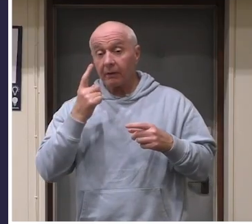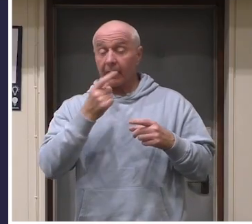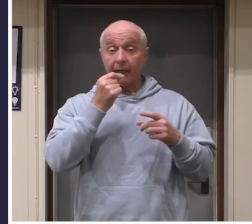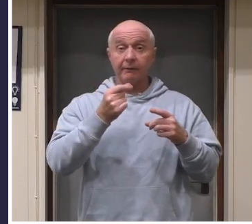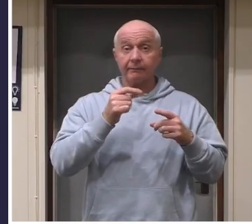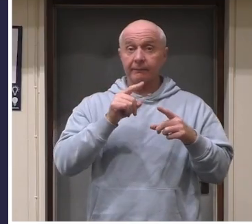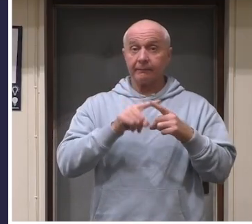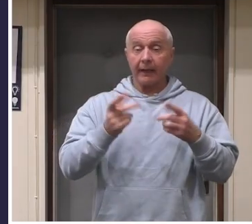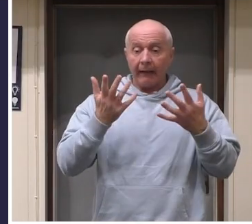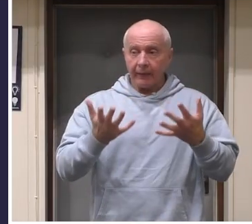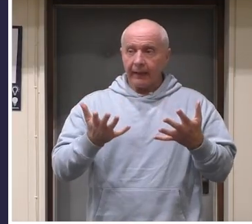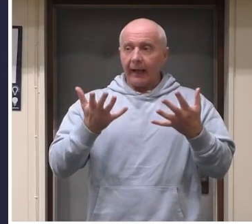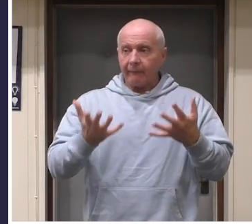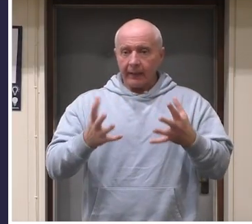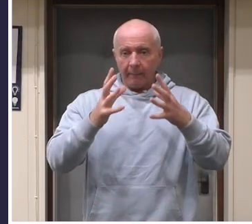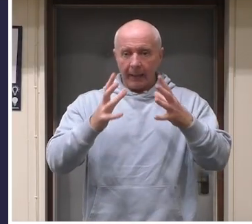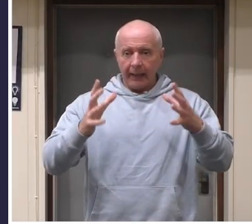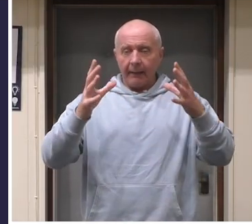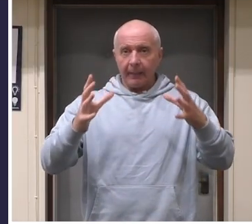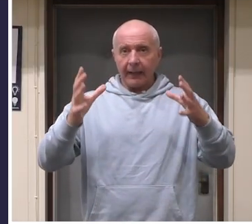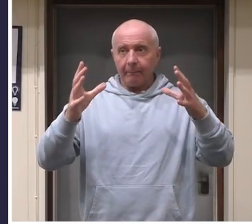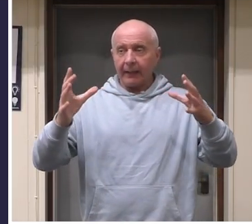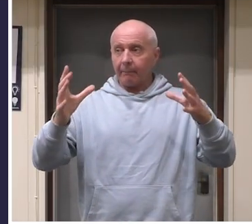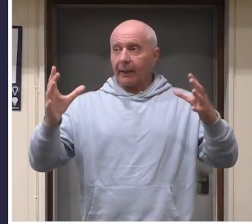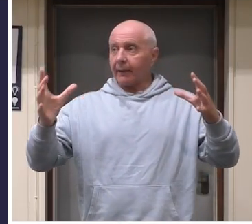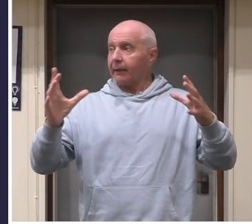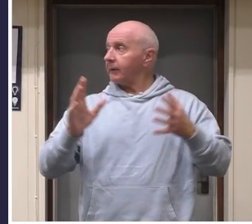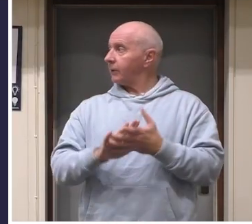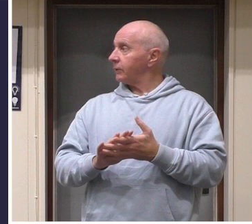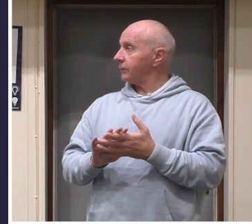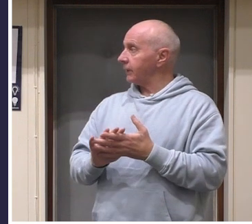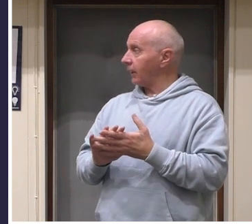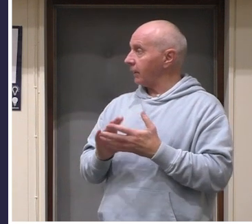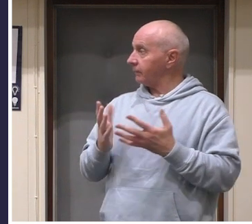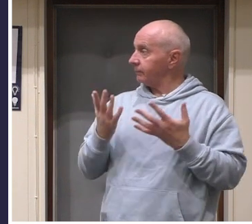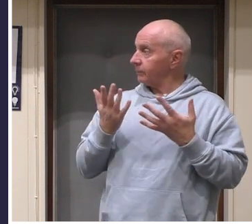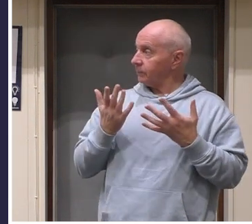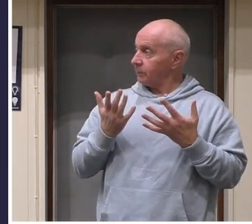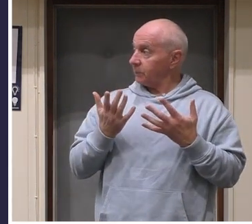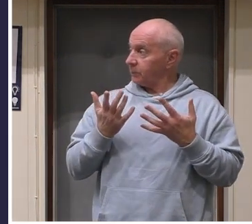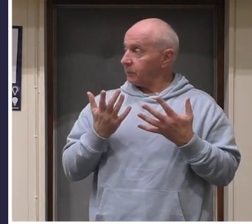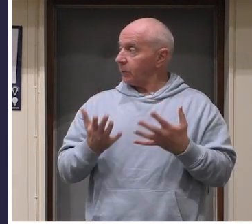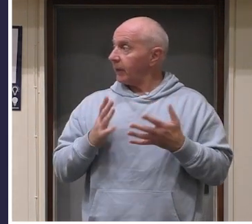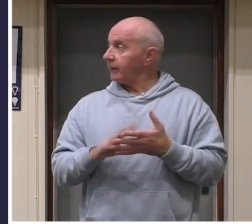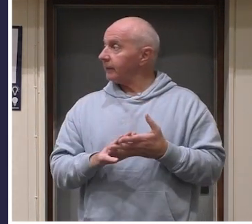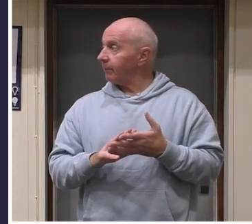going heavier and larger until we reach the world that we're familiar with today? But of course, the world we're familiar with today